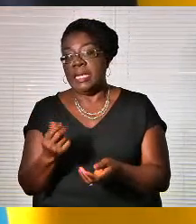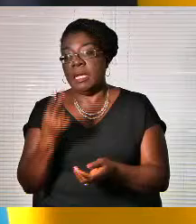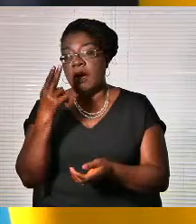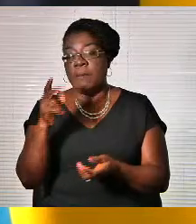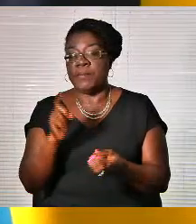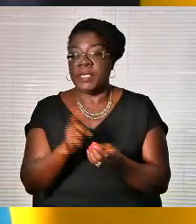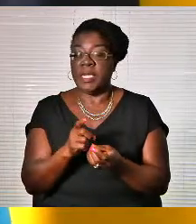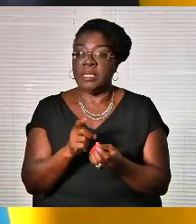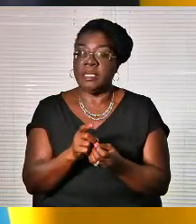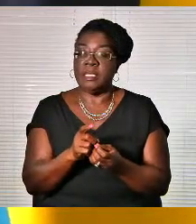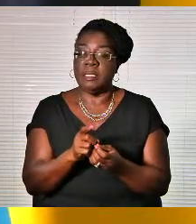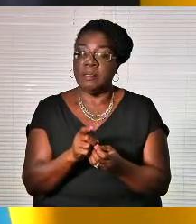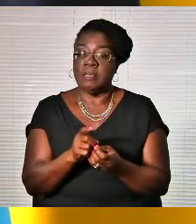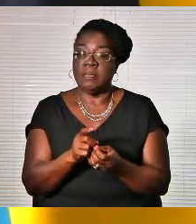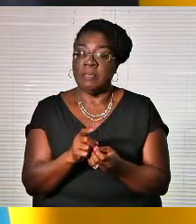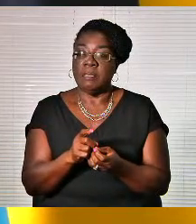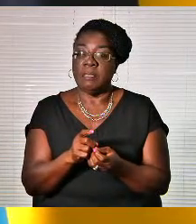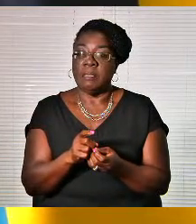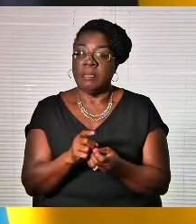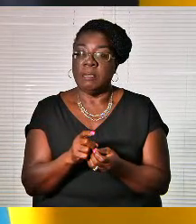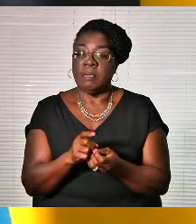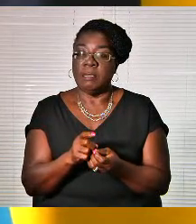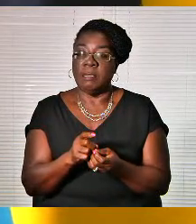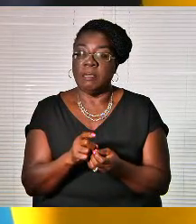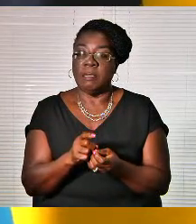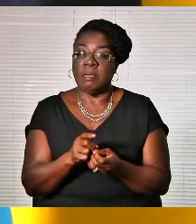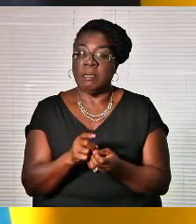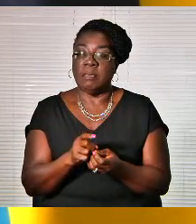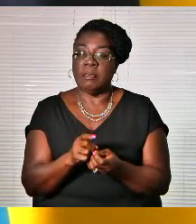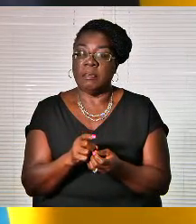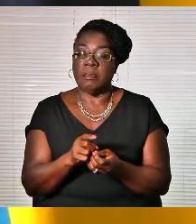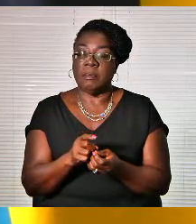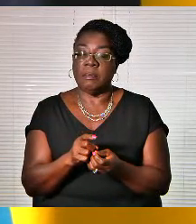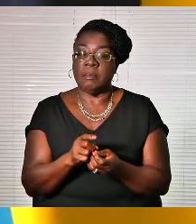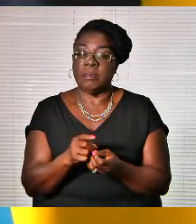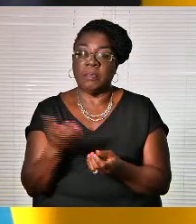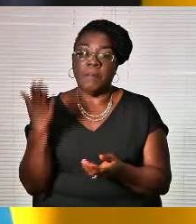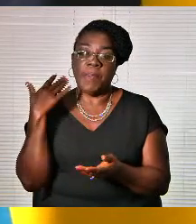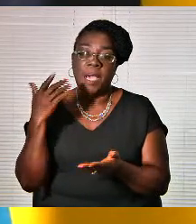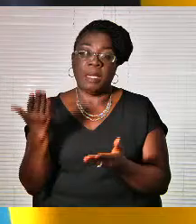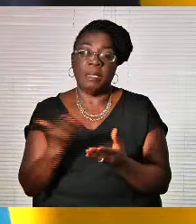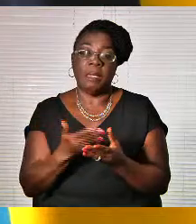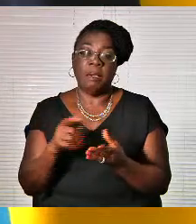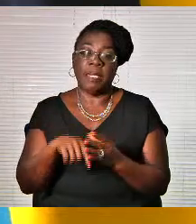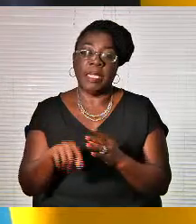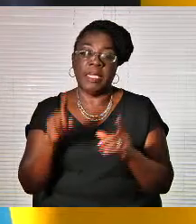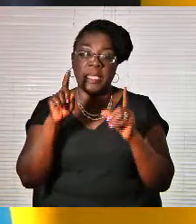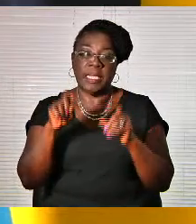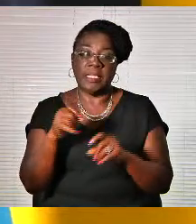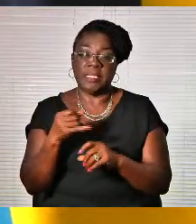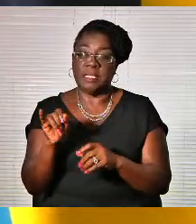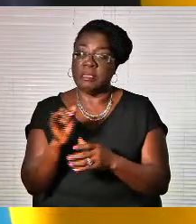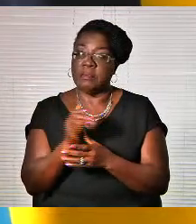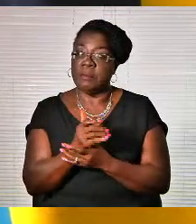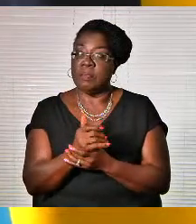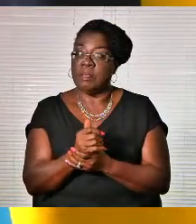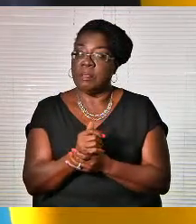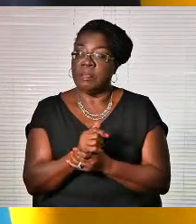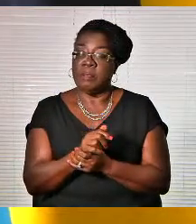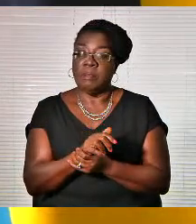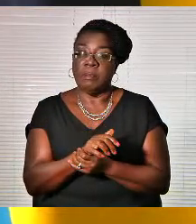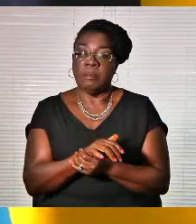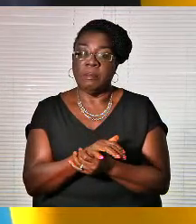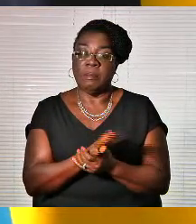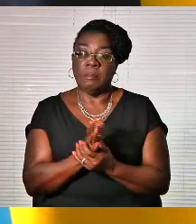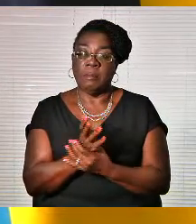And where do we stand with the backlog in testing? If you can clear that up for me as well. Which question would you wish